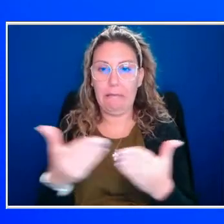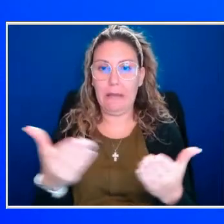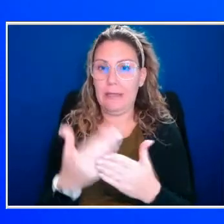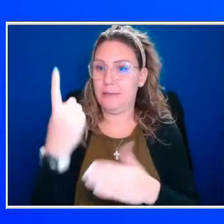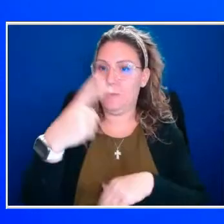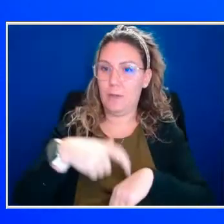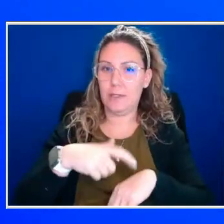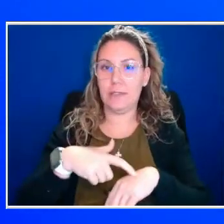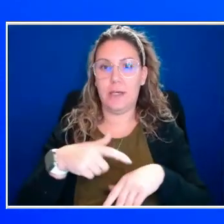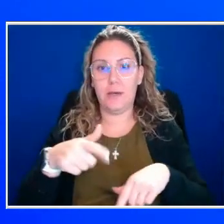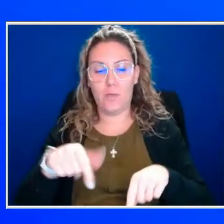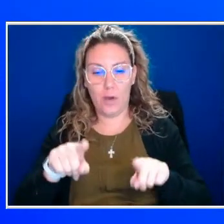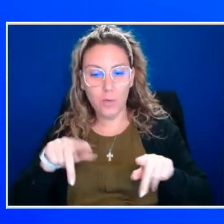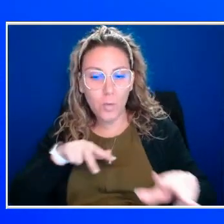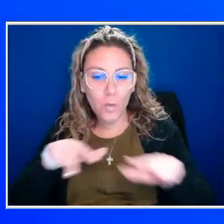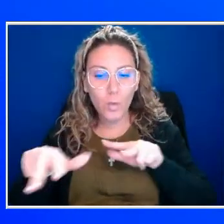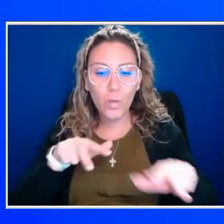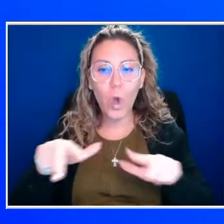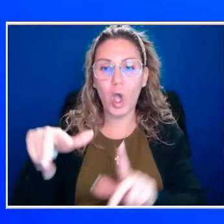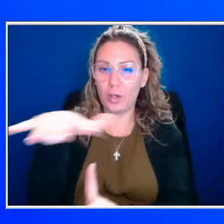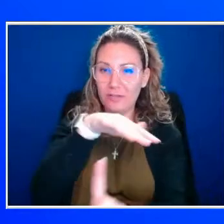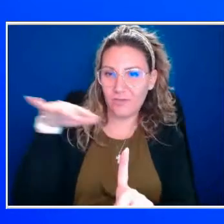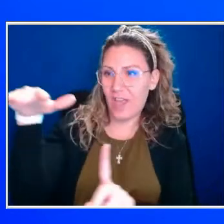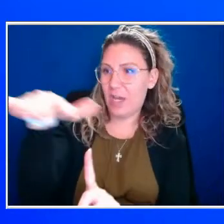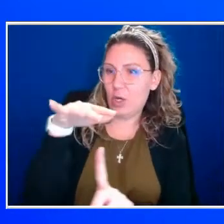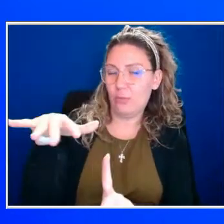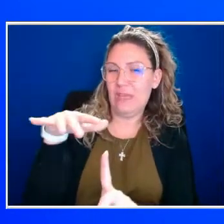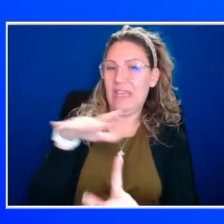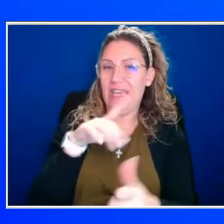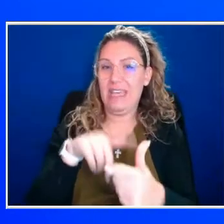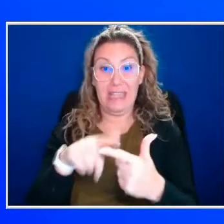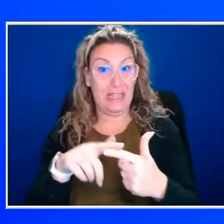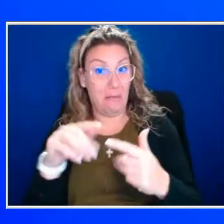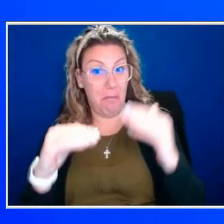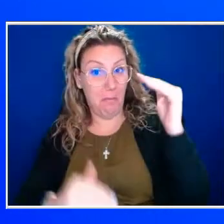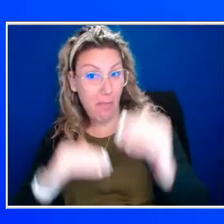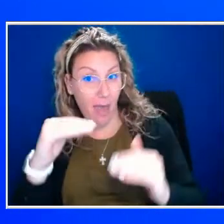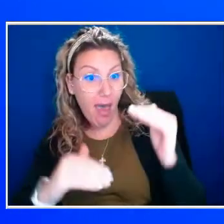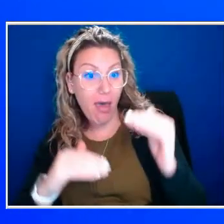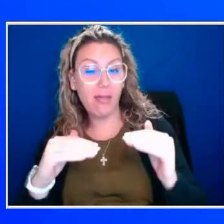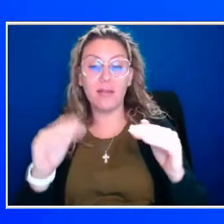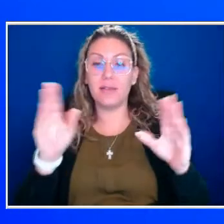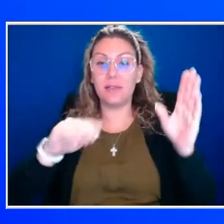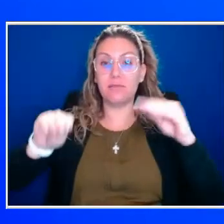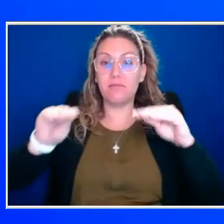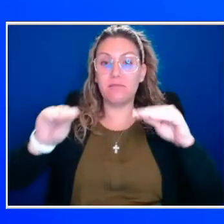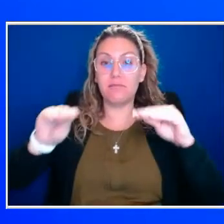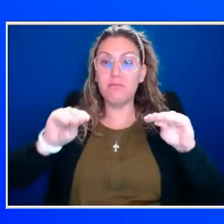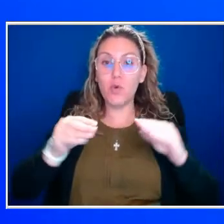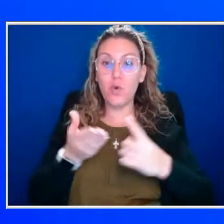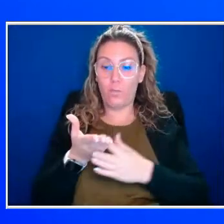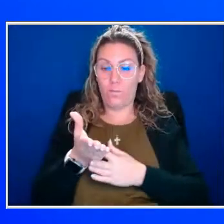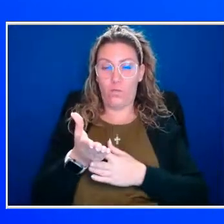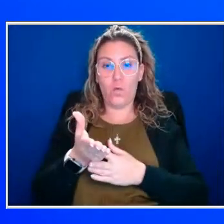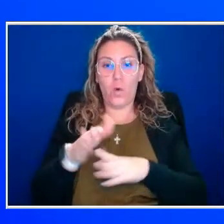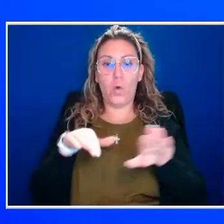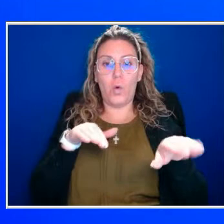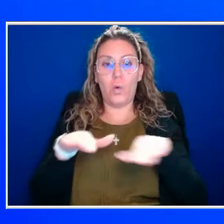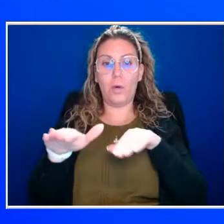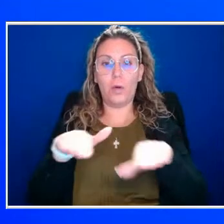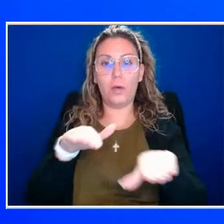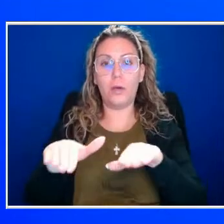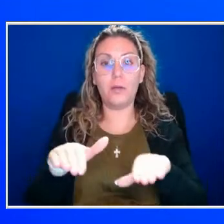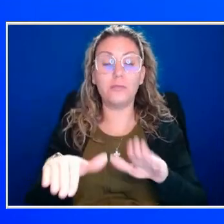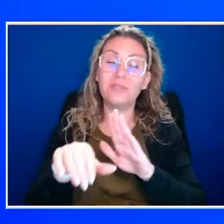around you and maintain your balance in order to sort of move through space. And so is it a sign of dementia? No,